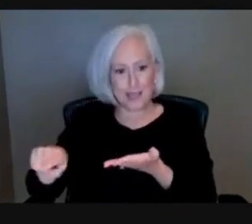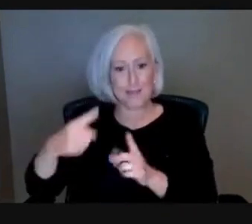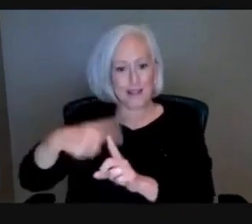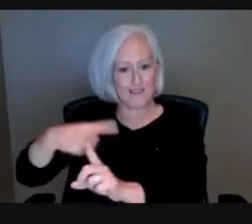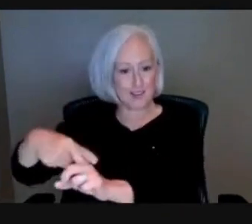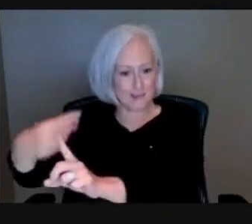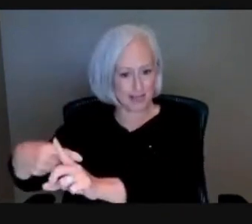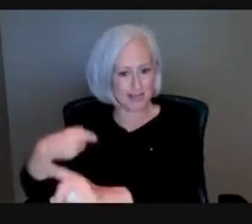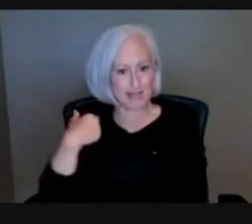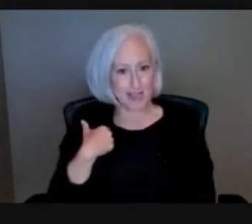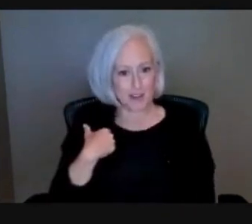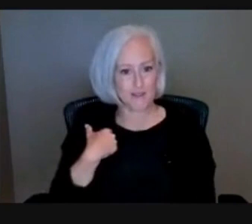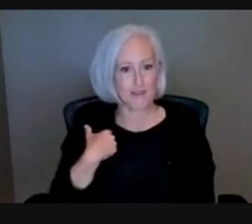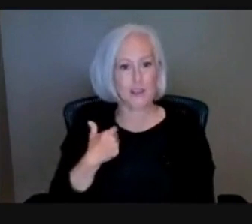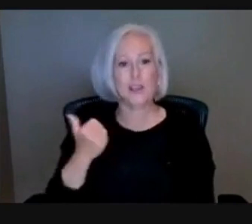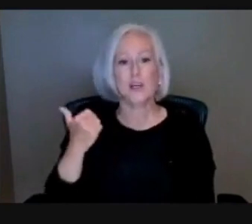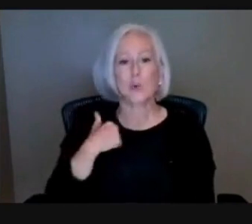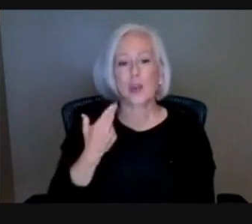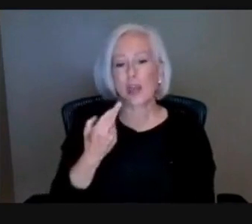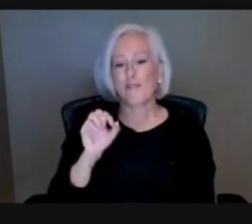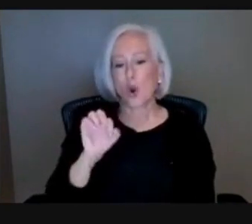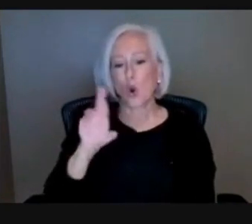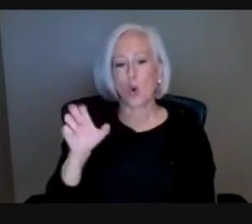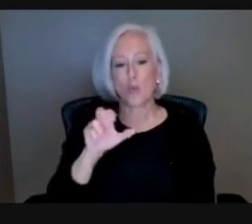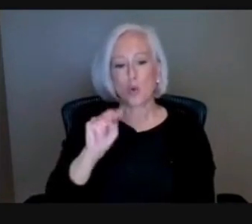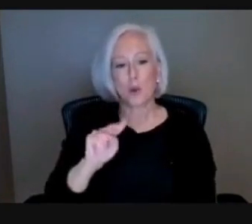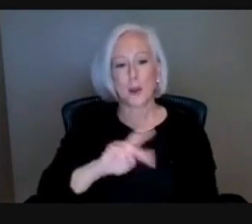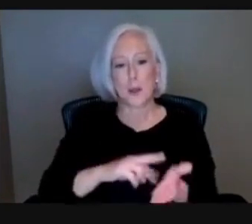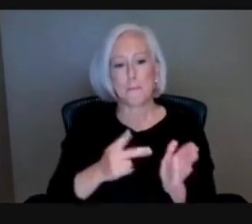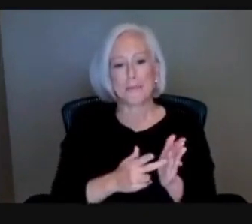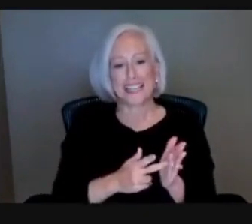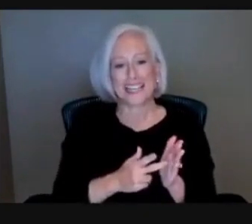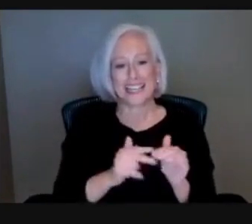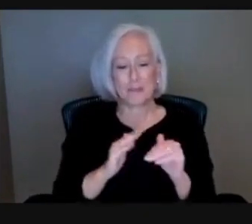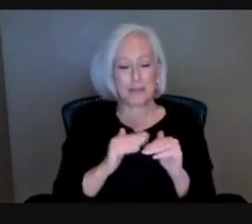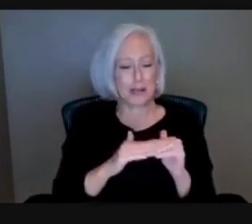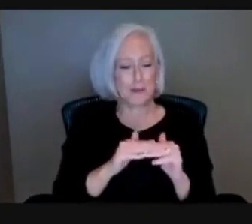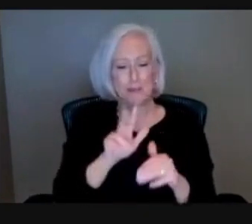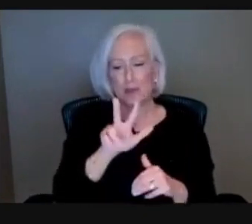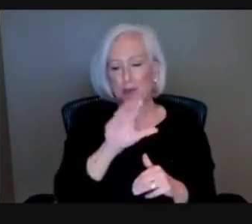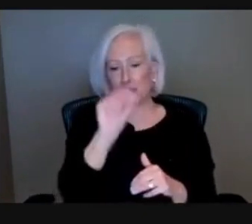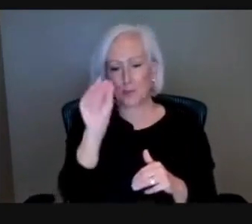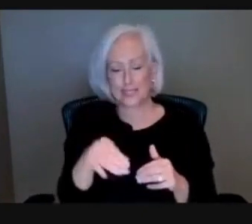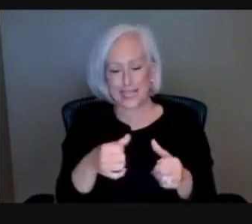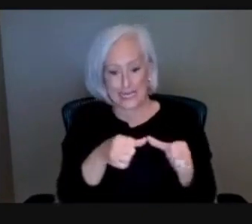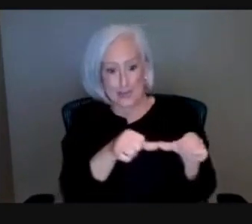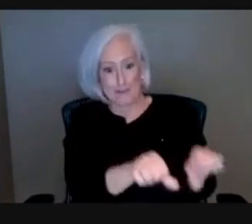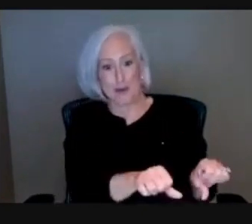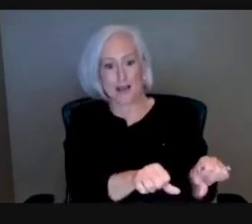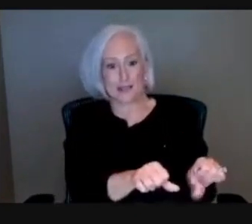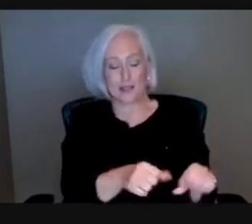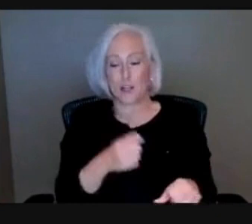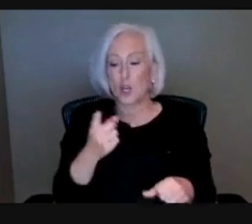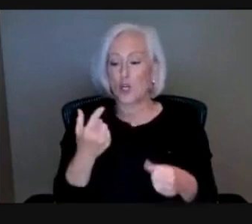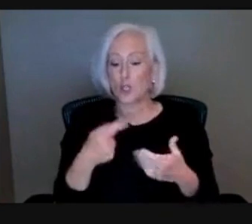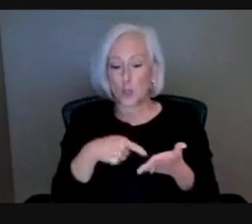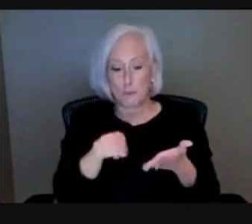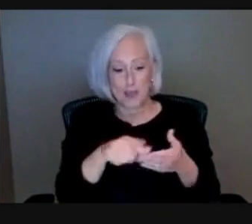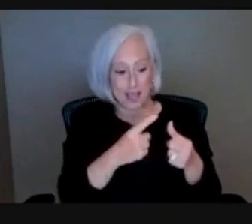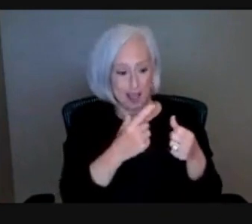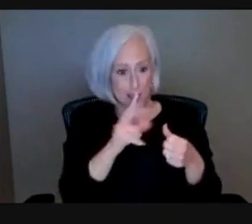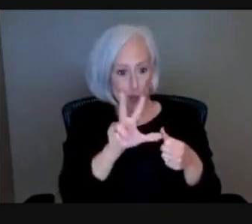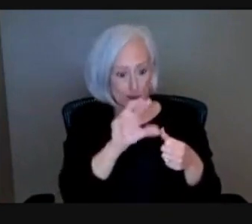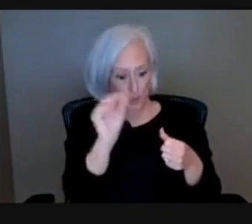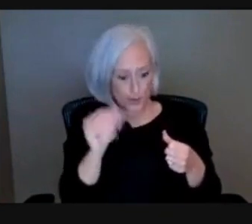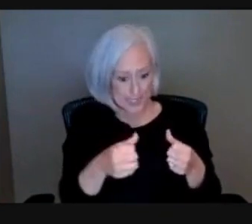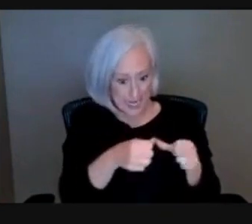fantastic program that's called the HomeRun, where you can put as little as 3% down. Remember, if you're putting 3% down, you're still going to have a kind